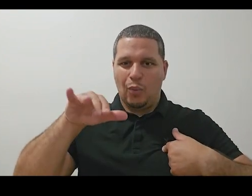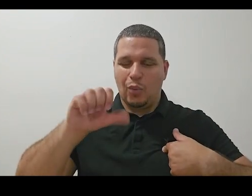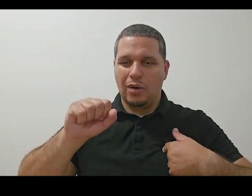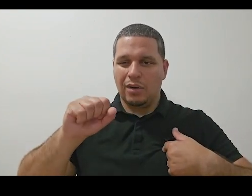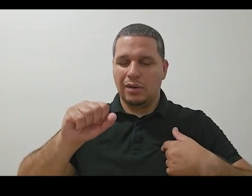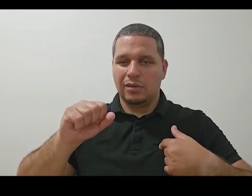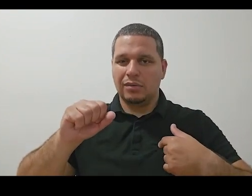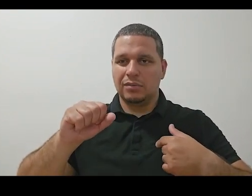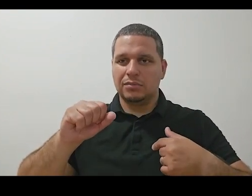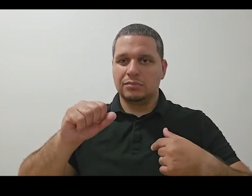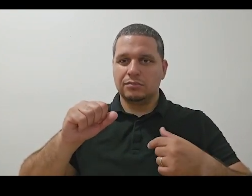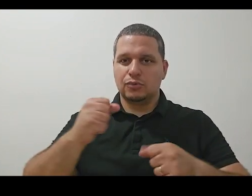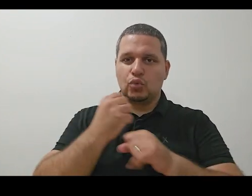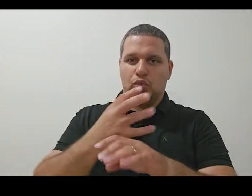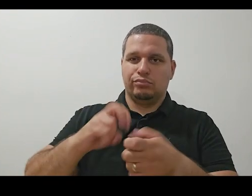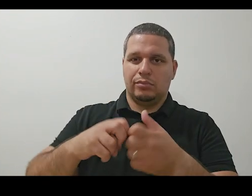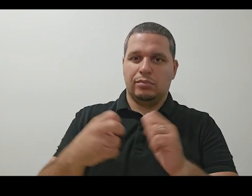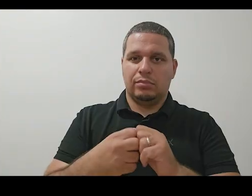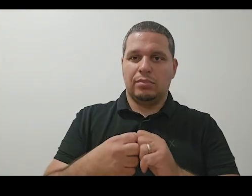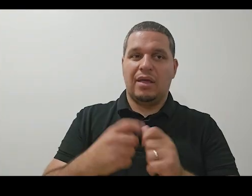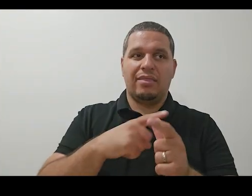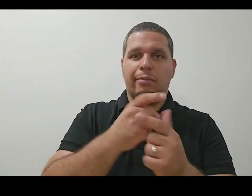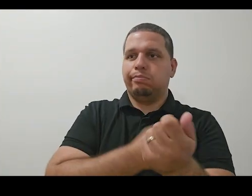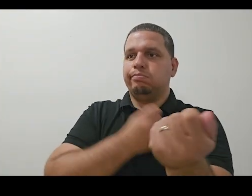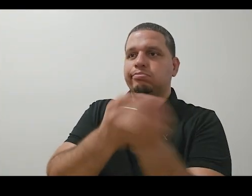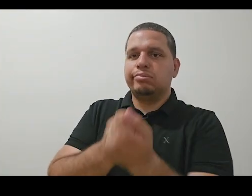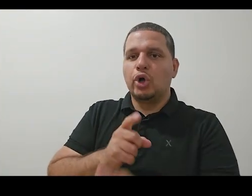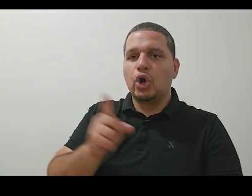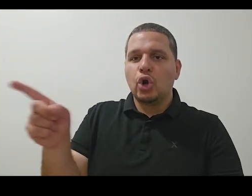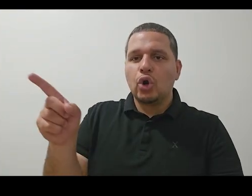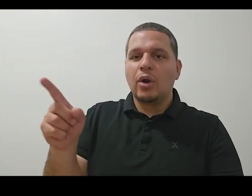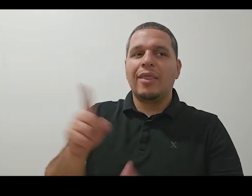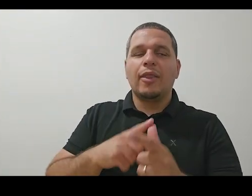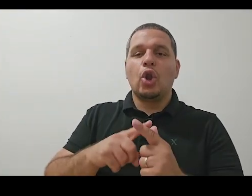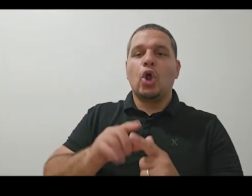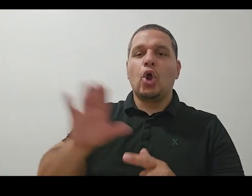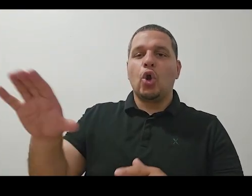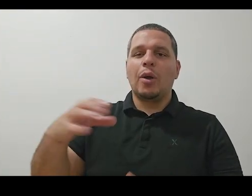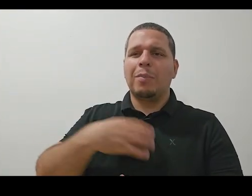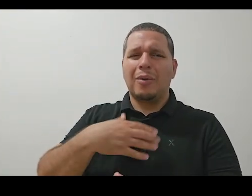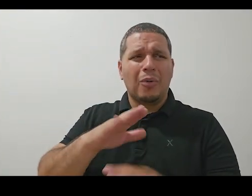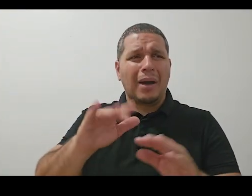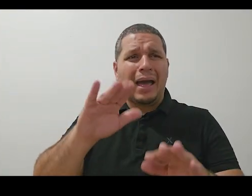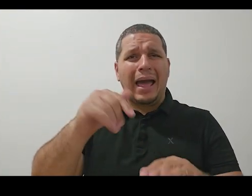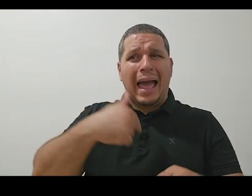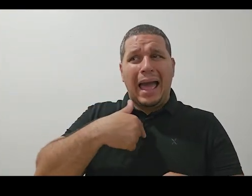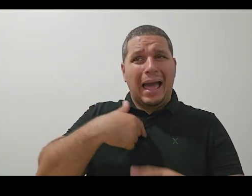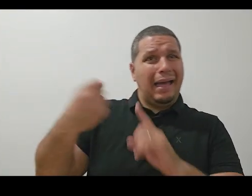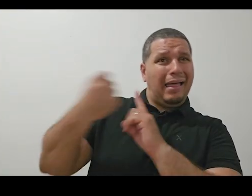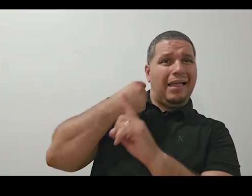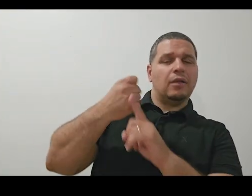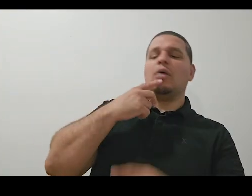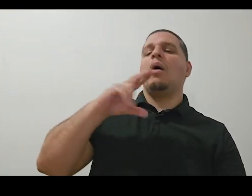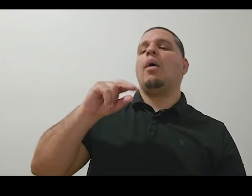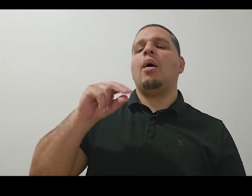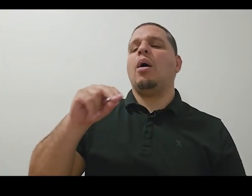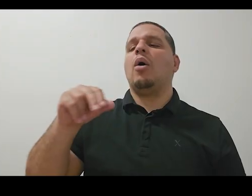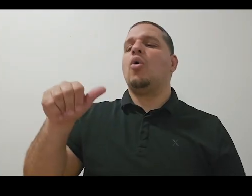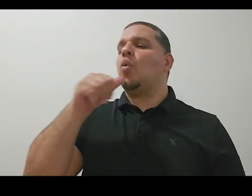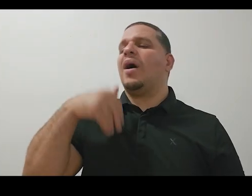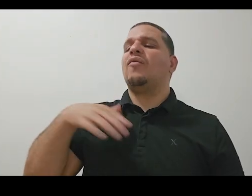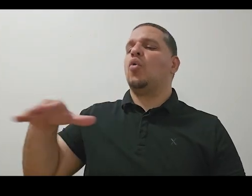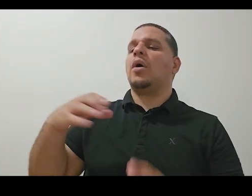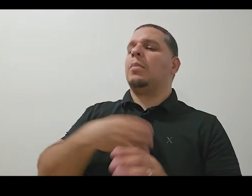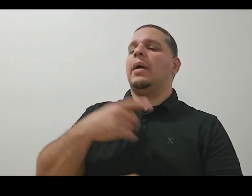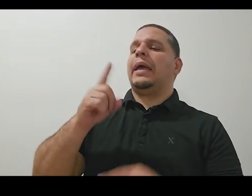emotionally disturbed person, the EDP call, and they sided with her. They took their complaint down. I was like, well, what about me? I'm the one assaulted. Oh,